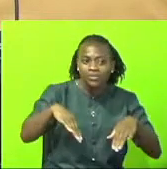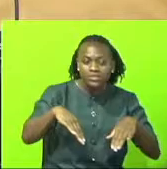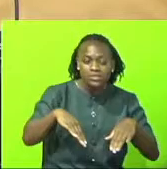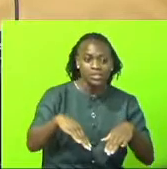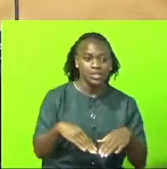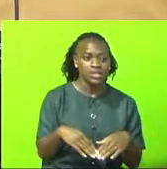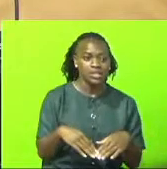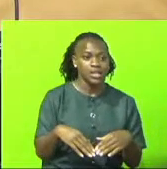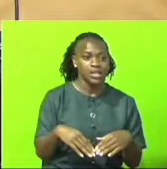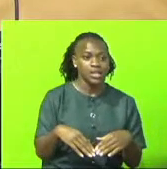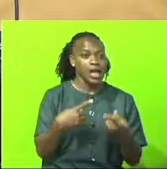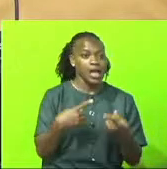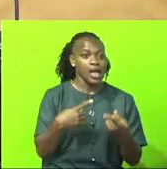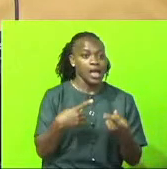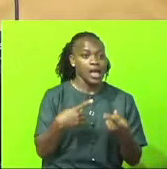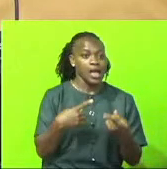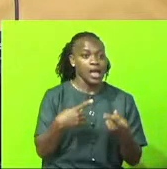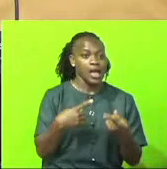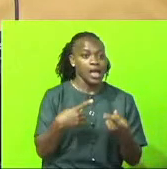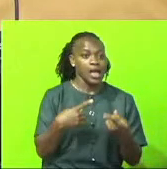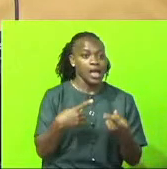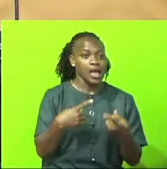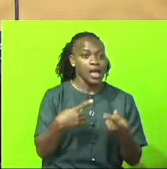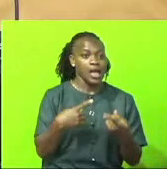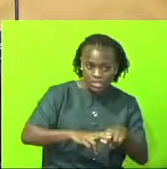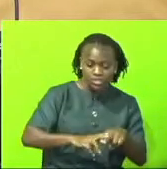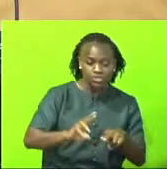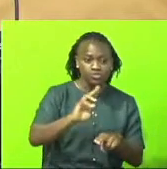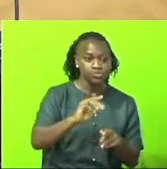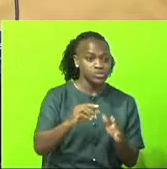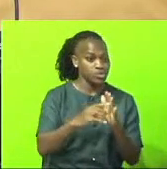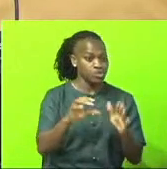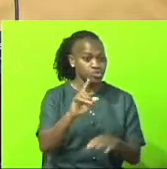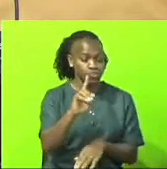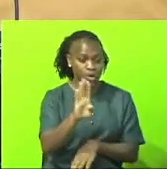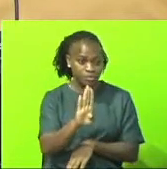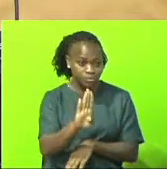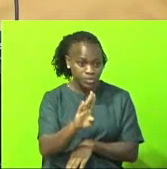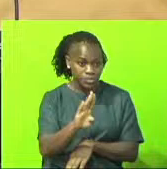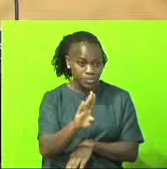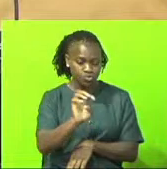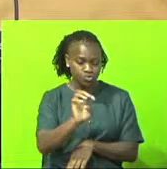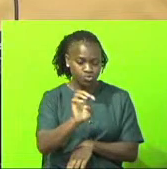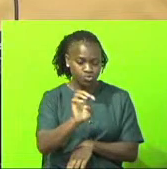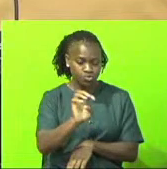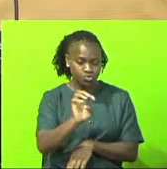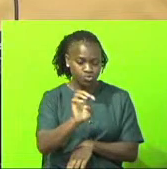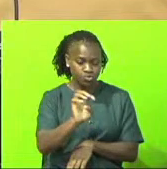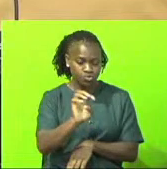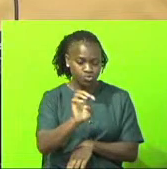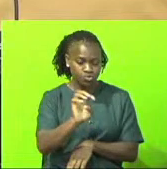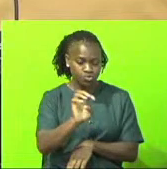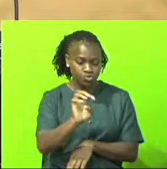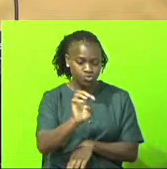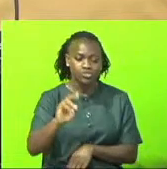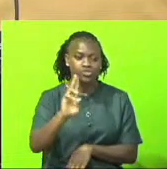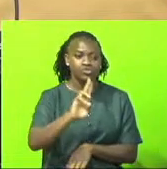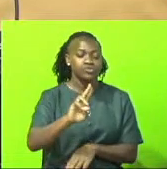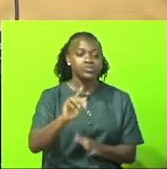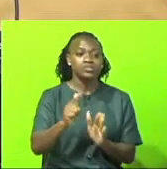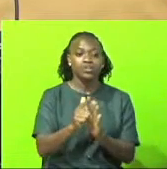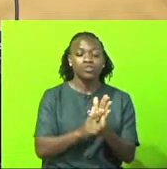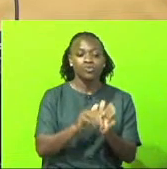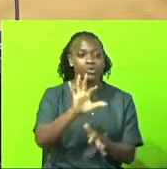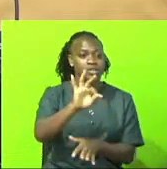of vacancy of the seat of a member under Clause 1B, 2E, G, and H of Article 97 of